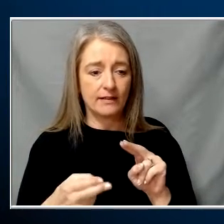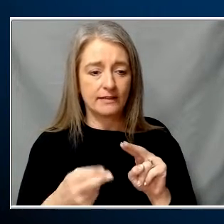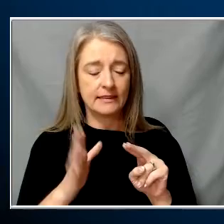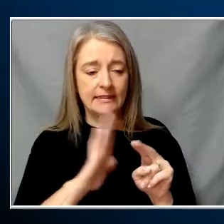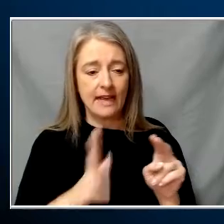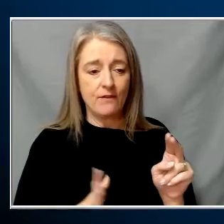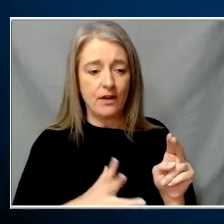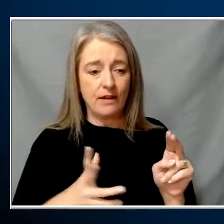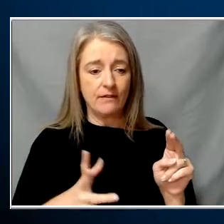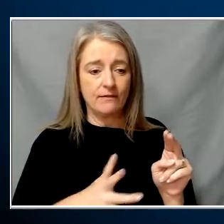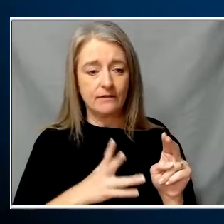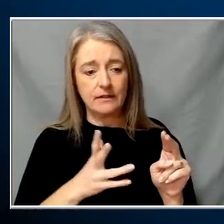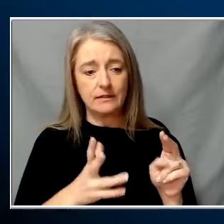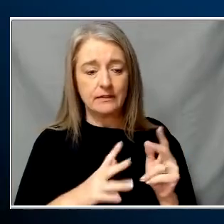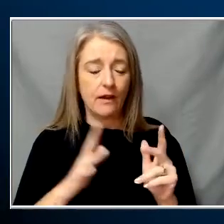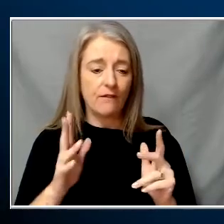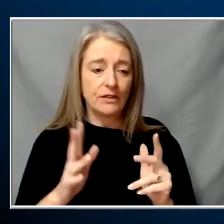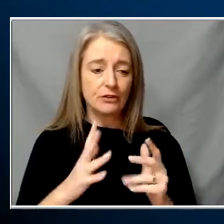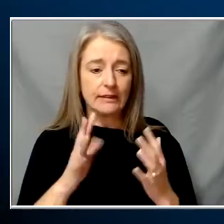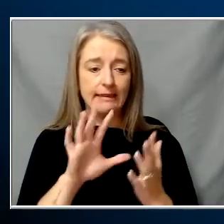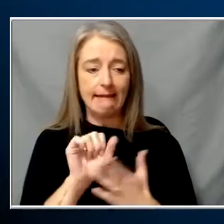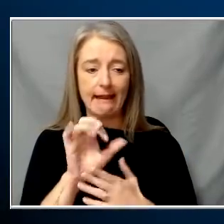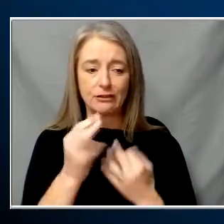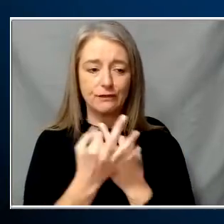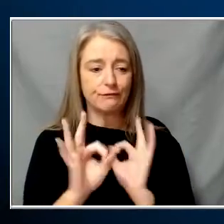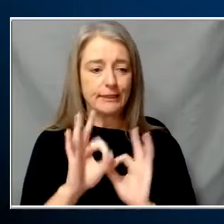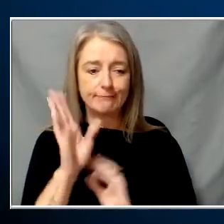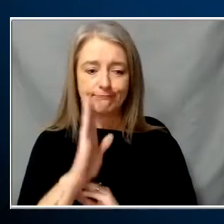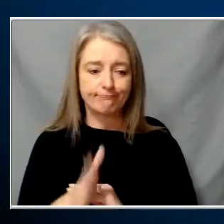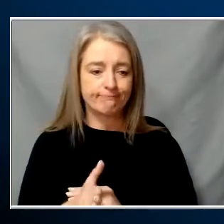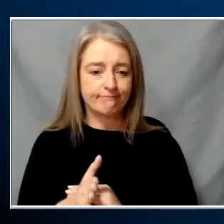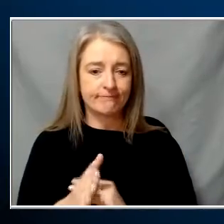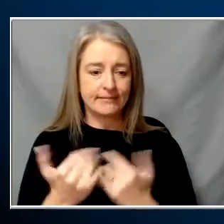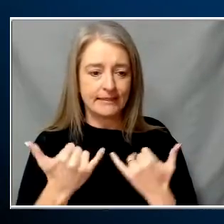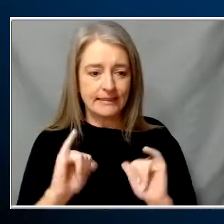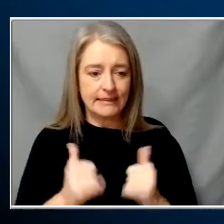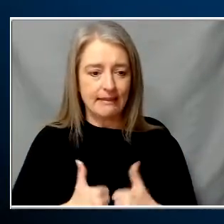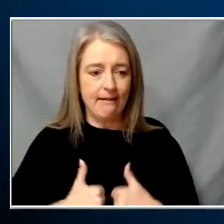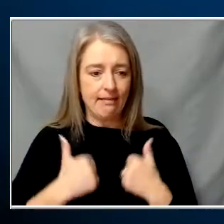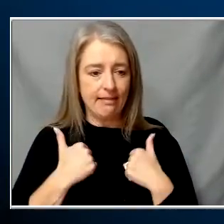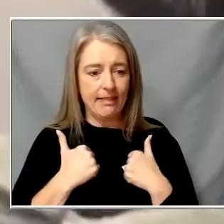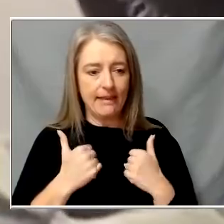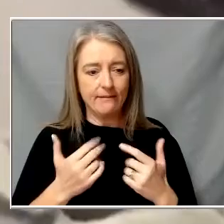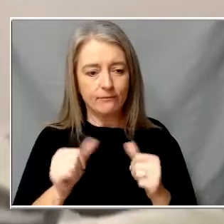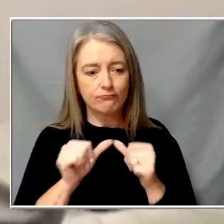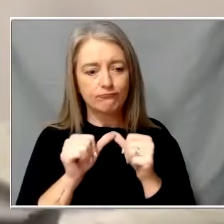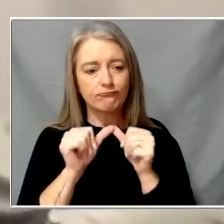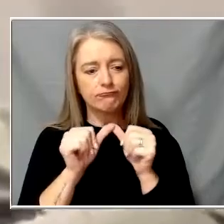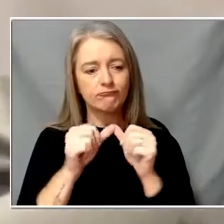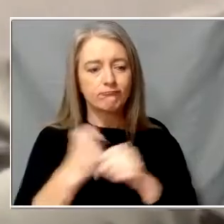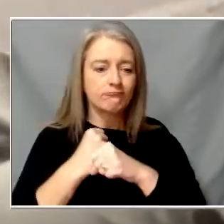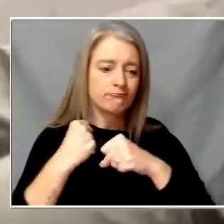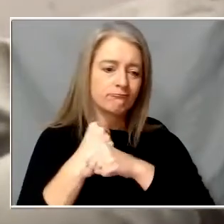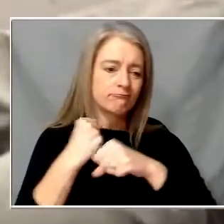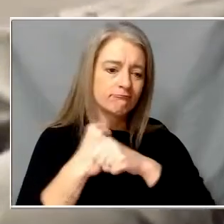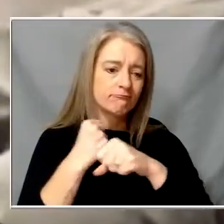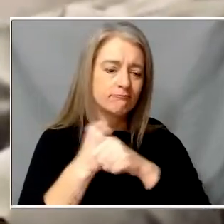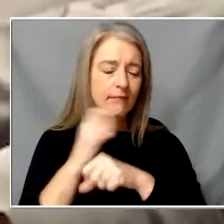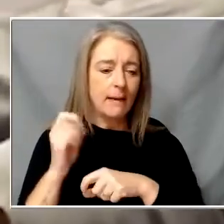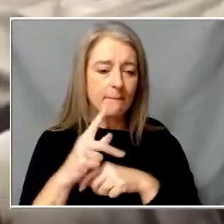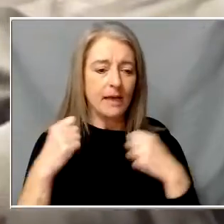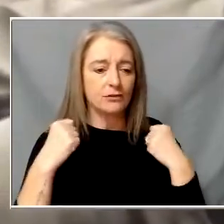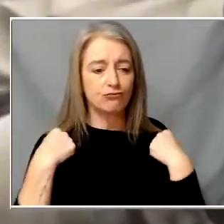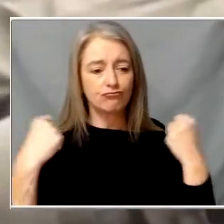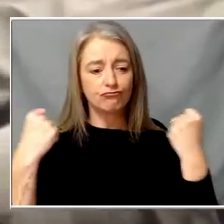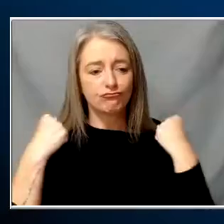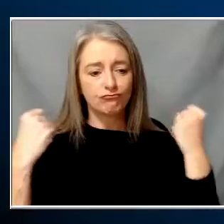be considered cancer-free, that's not stopping him from living like it. He continues to fight. He's back to his workouts, and